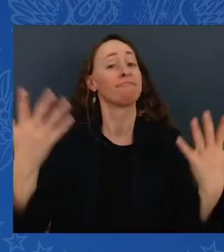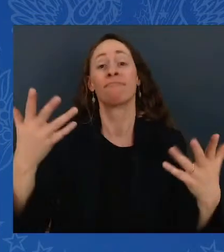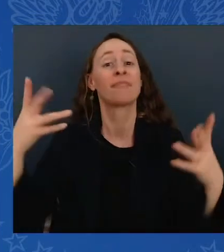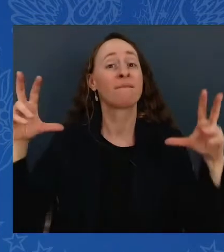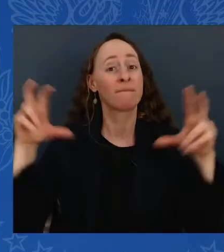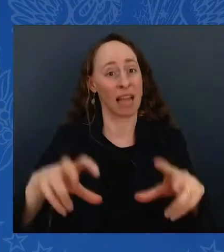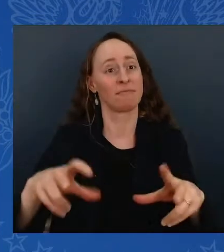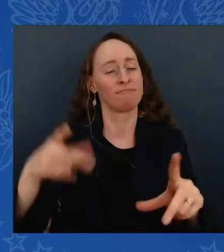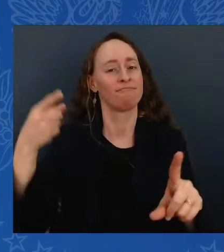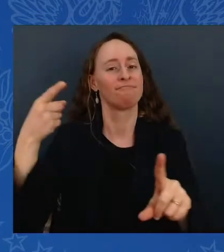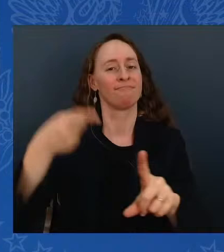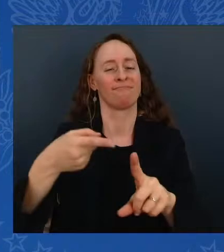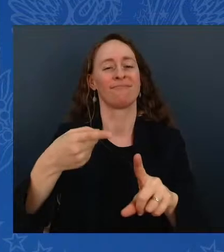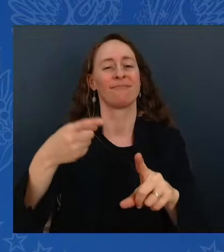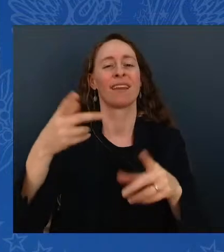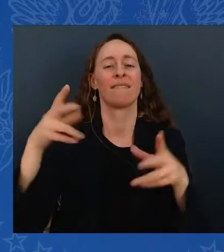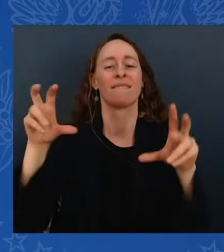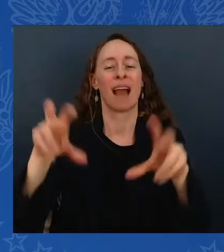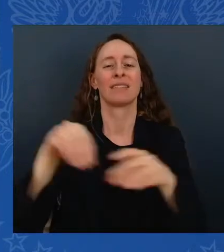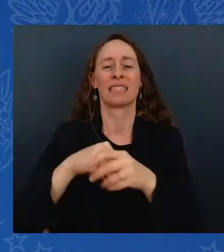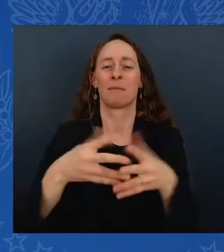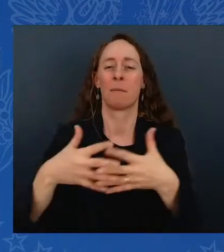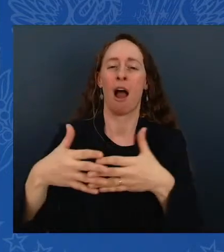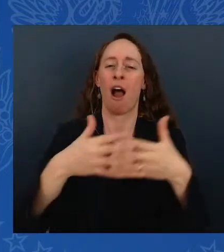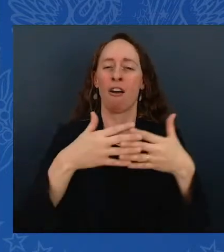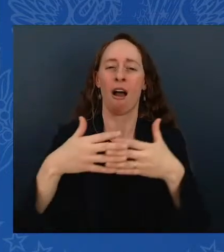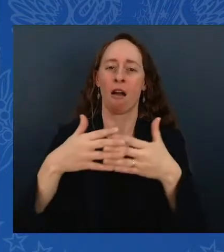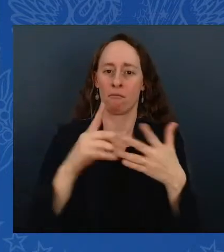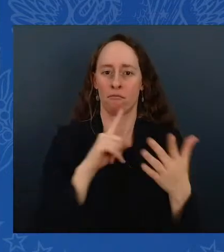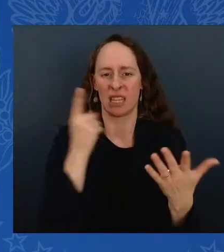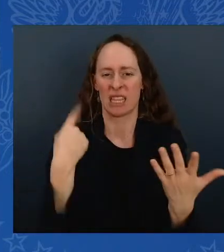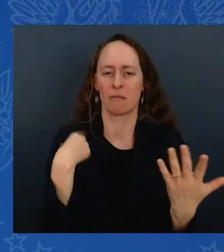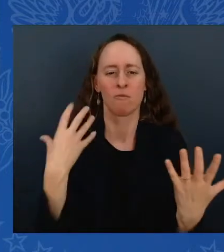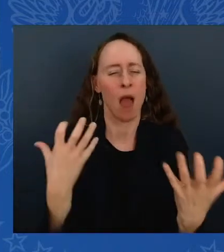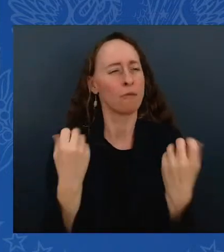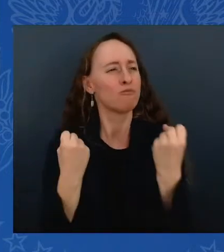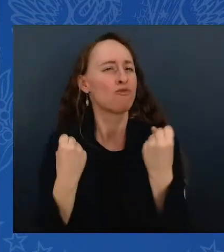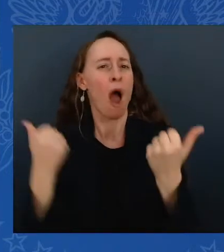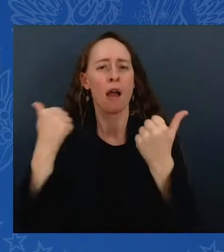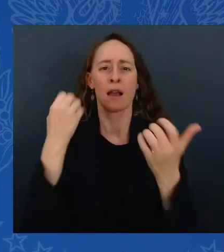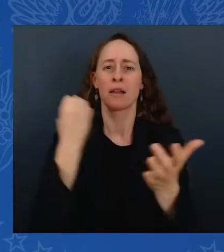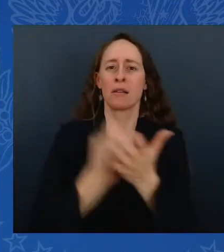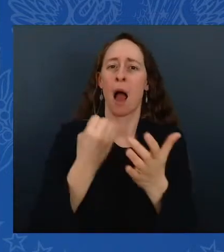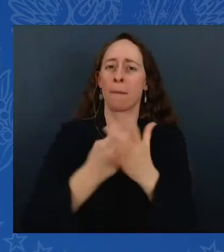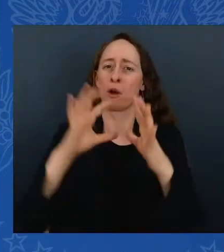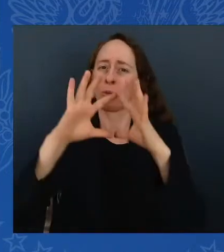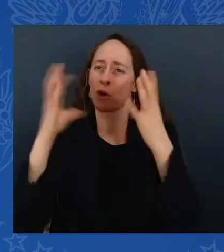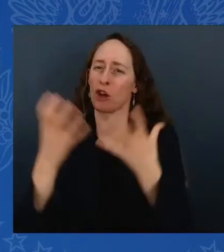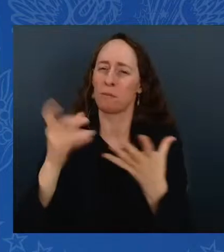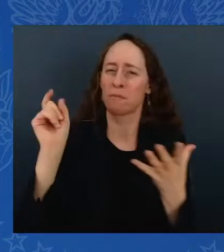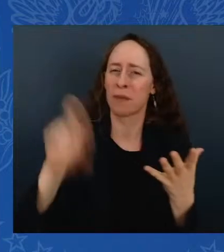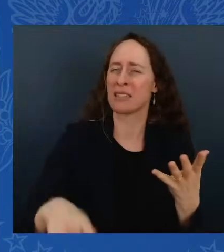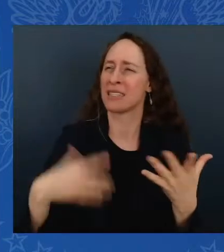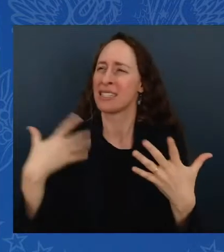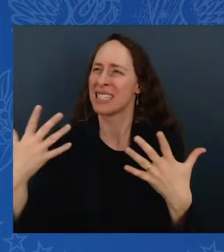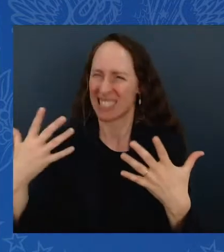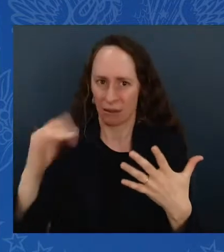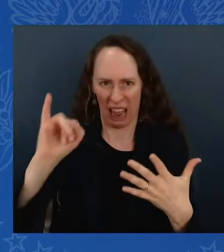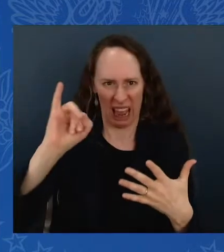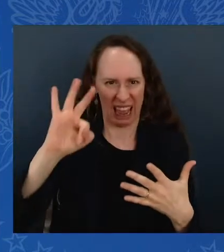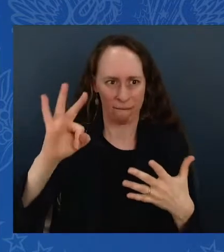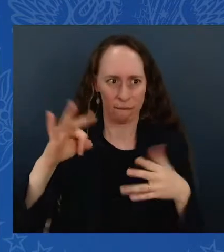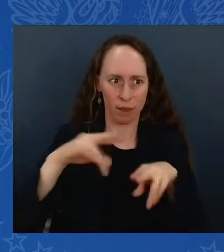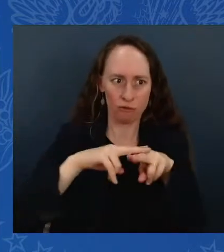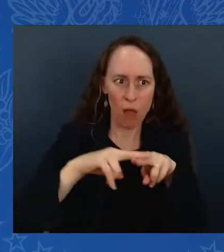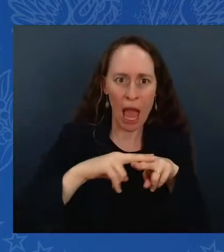strongest economy in the world without the most advanced infrastructure in the world? How can that be? That's why I wrote and